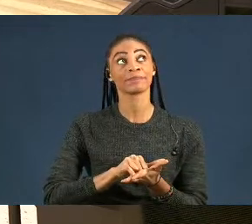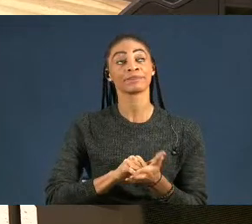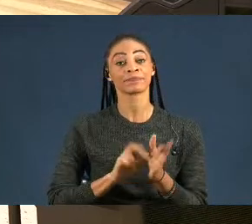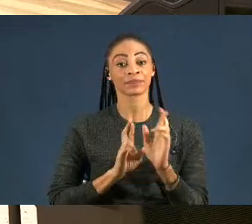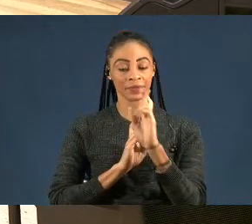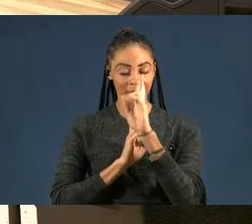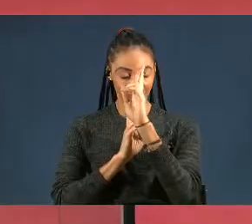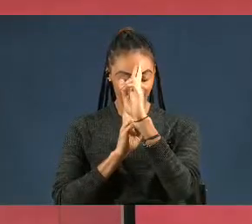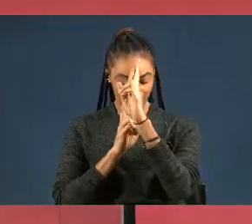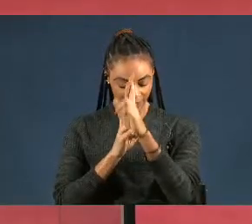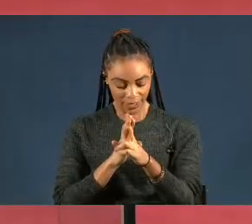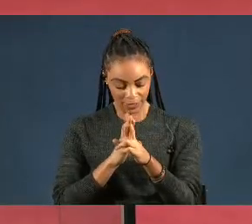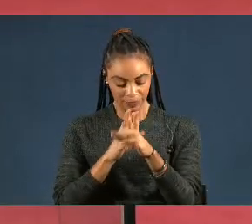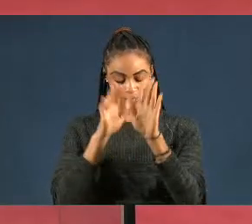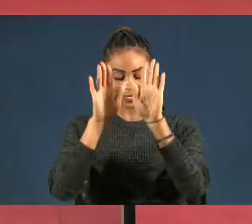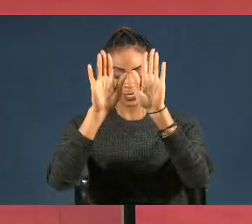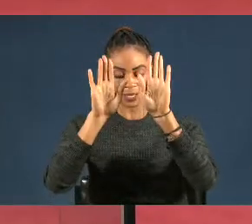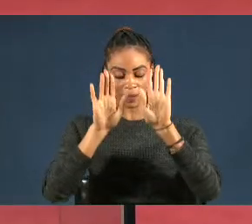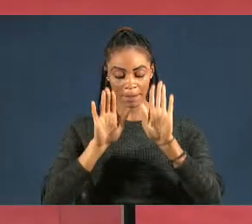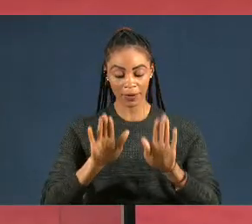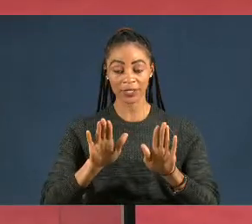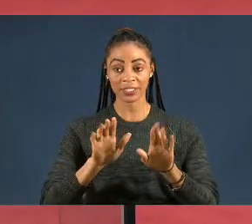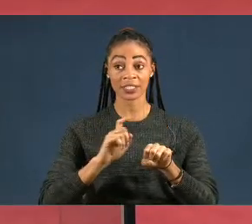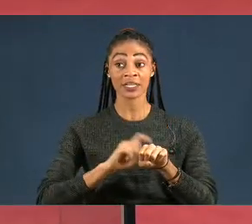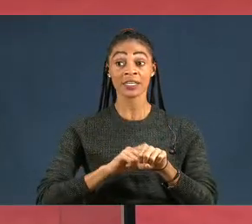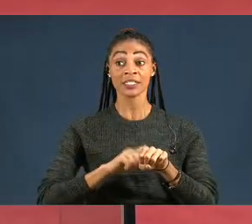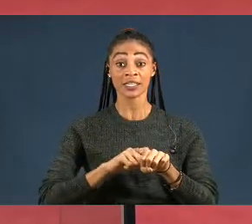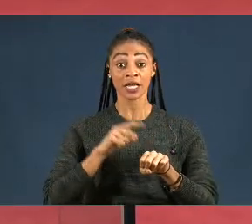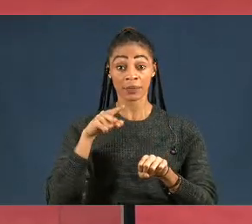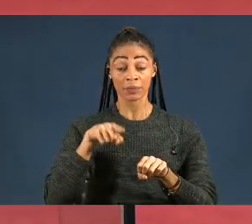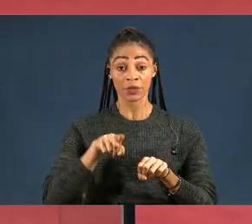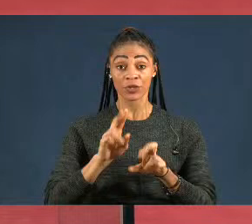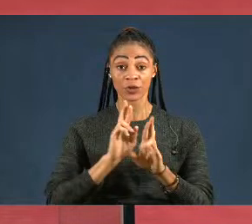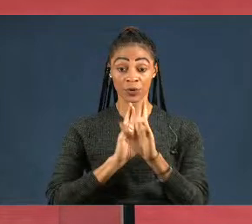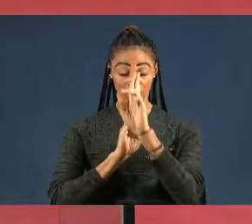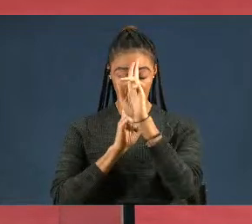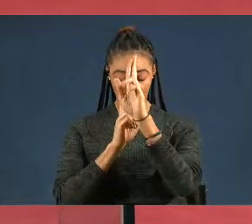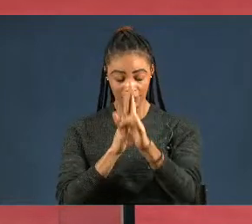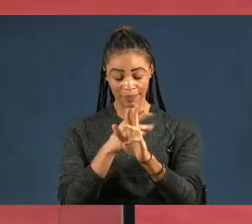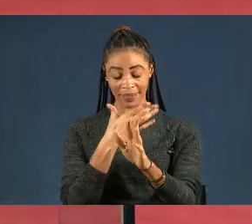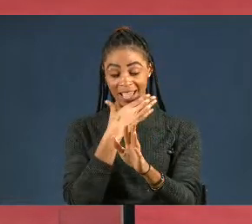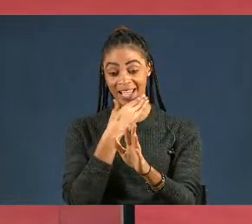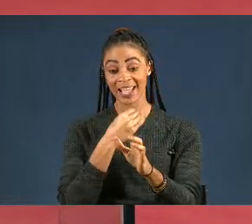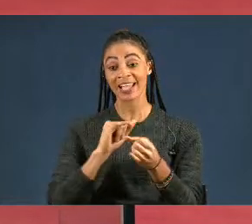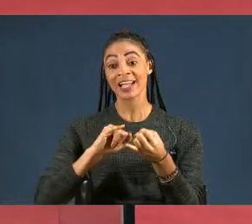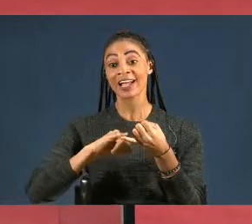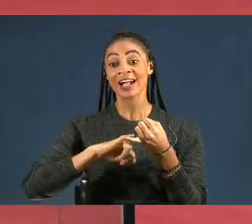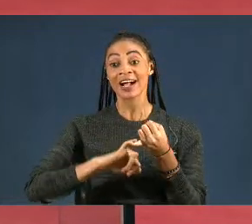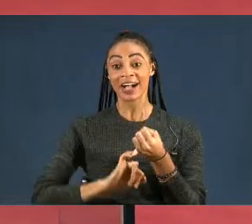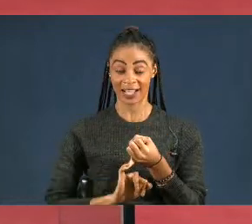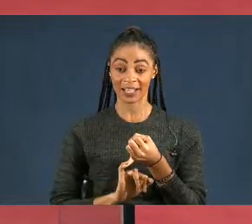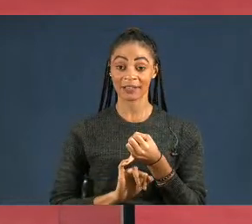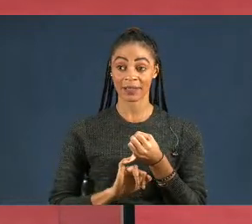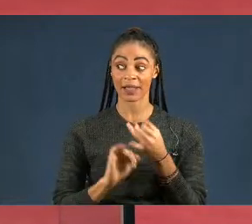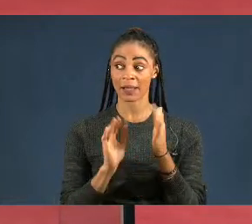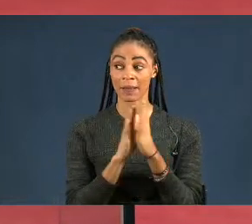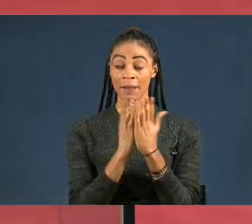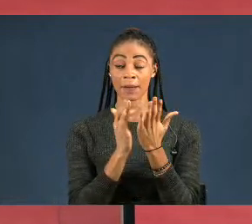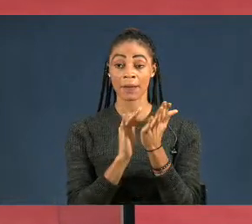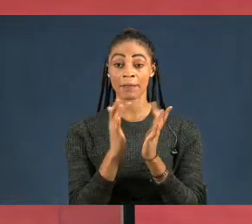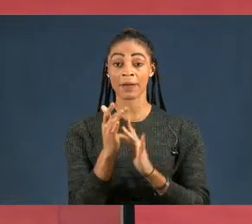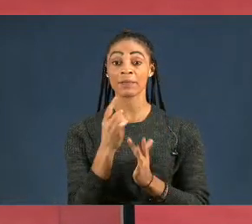When you respect your husband. Actually, the Bible says that submit as unto the